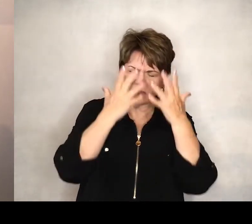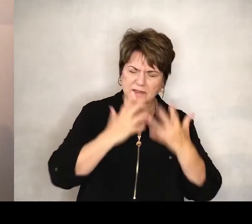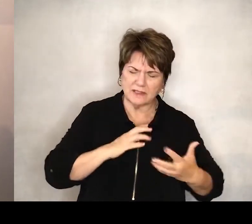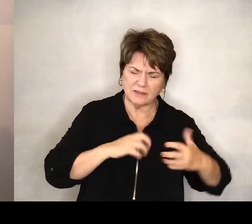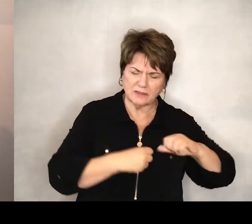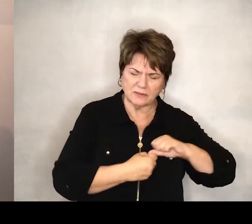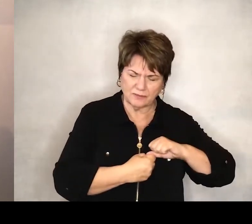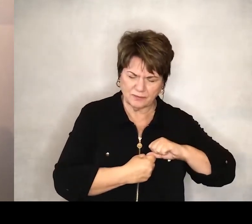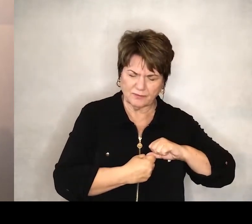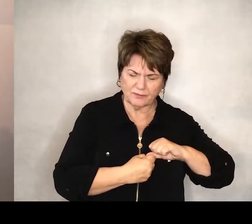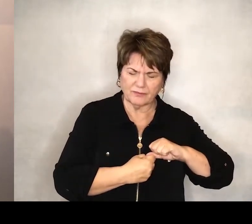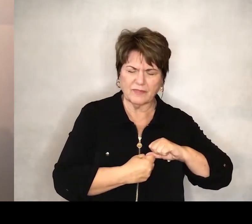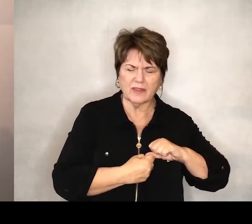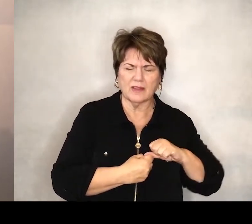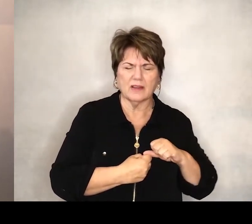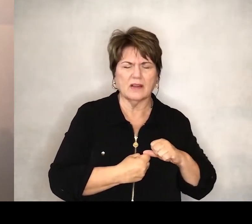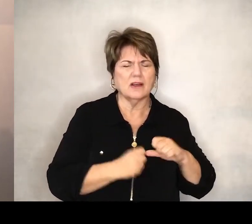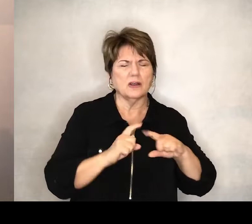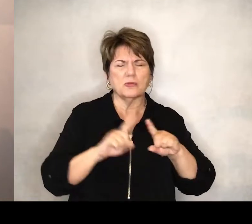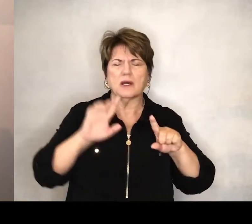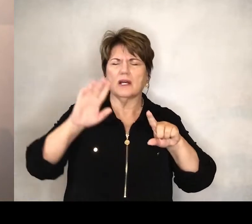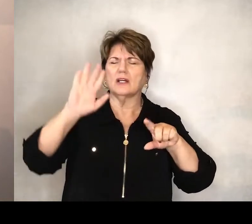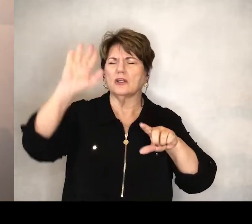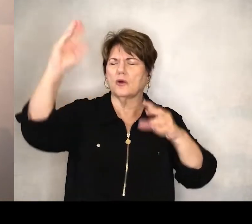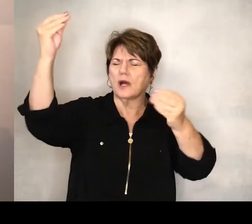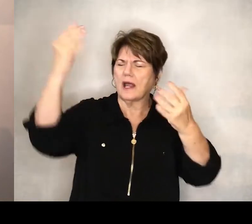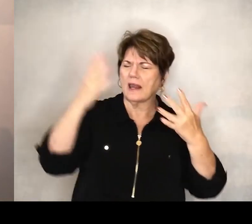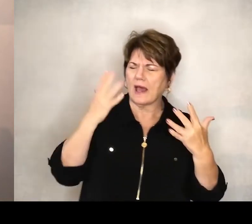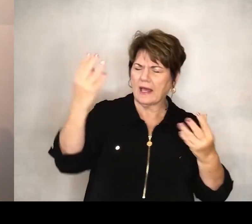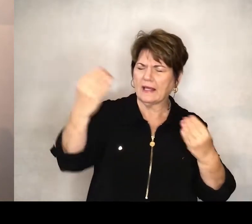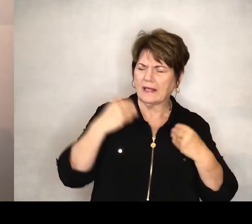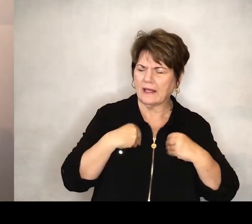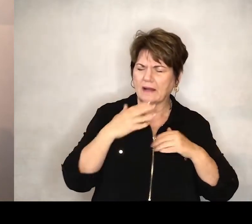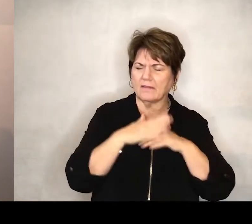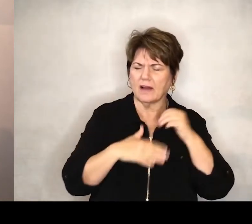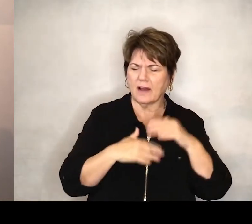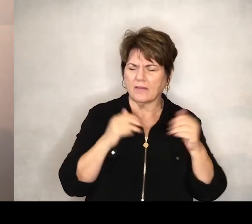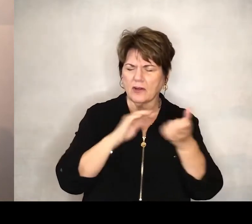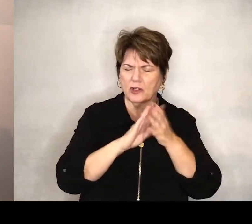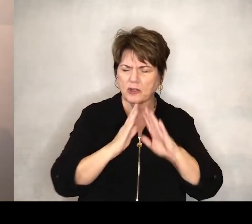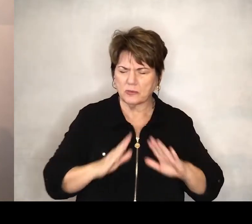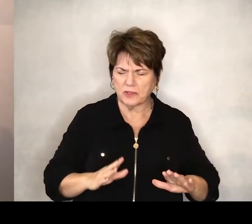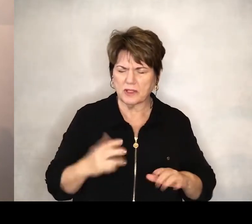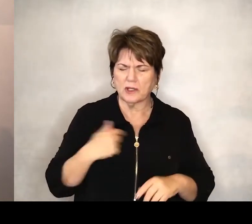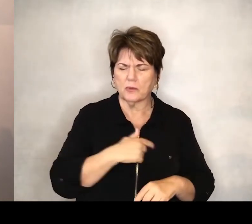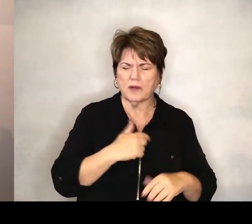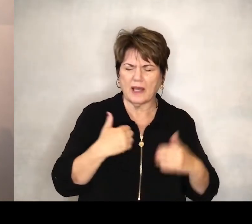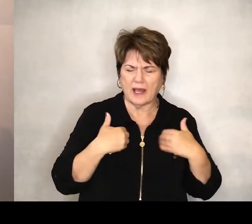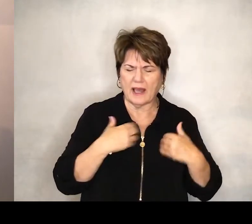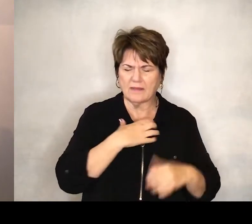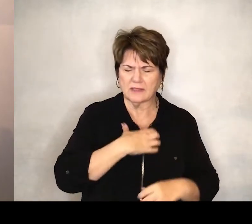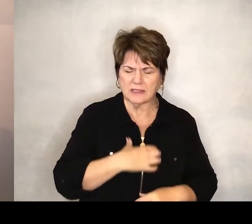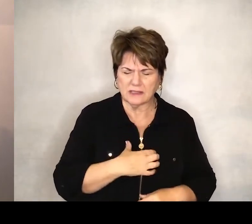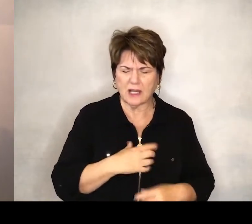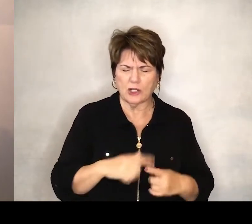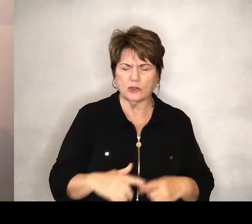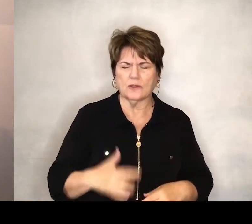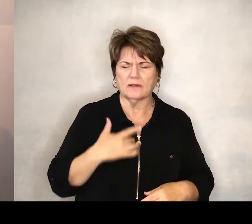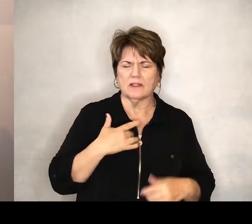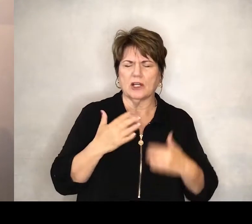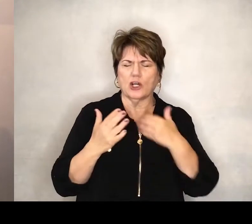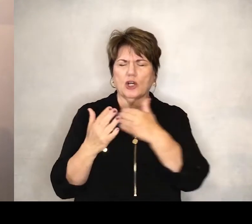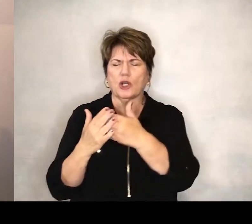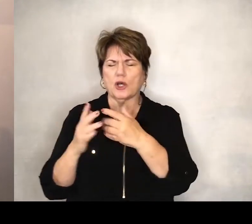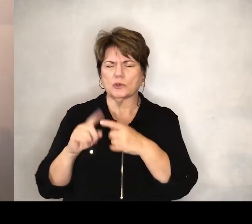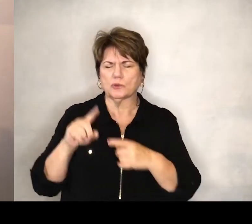current. Yet your light offers us peace and comfort, as so we come with a great desire to feel close